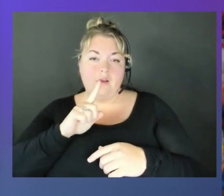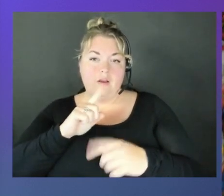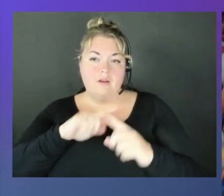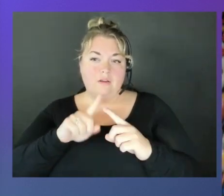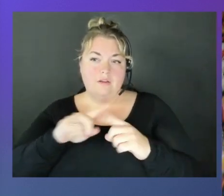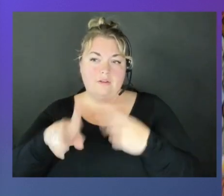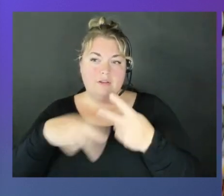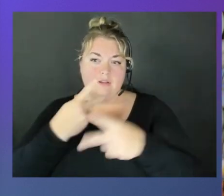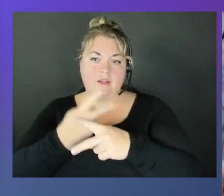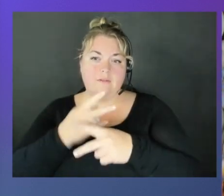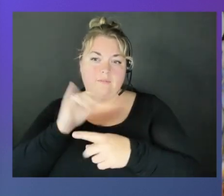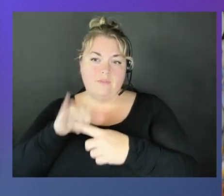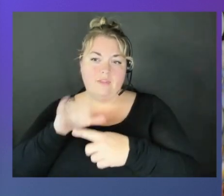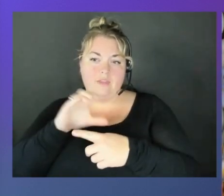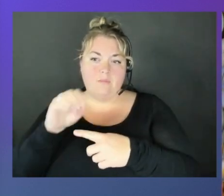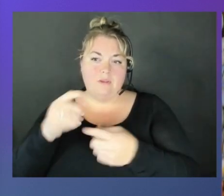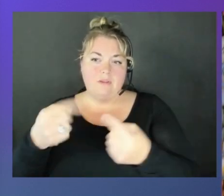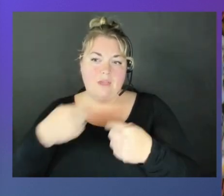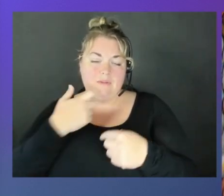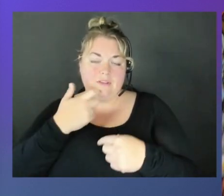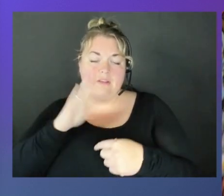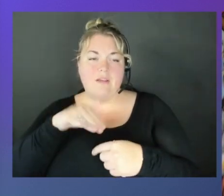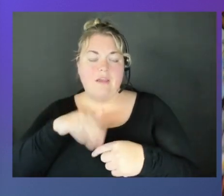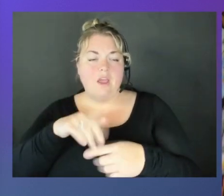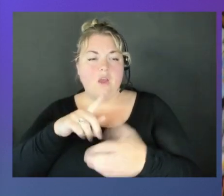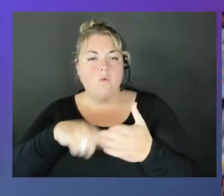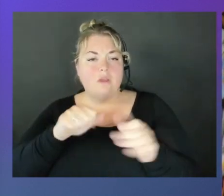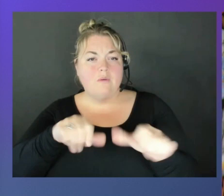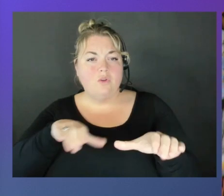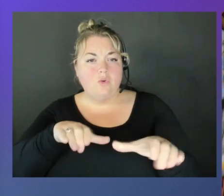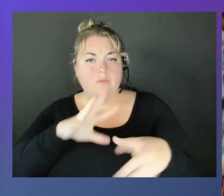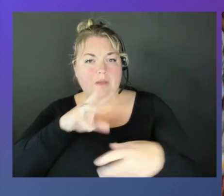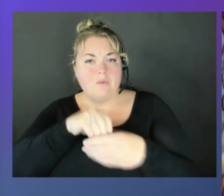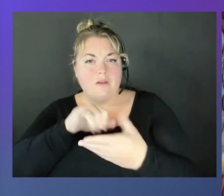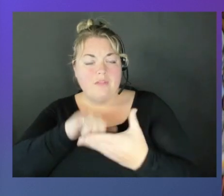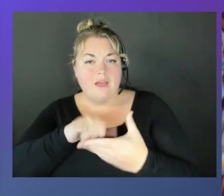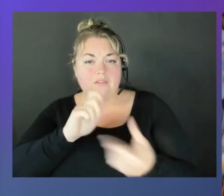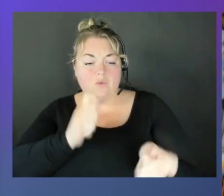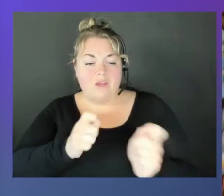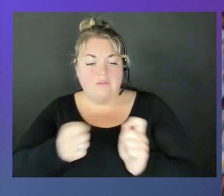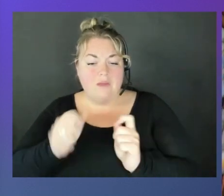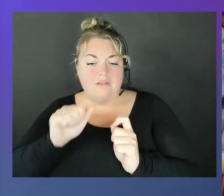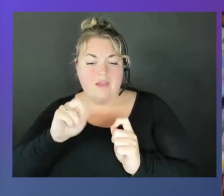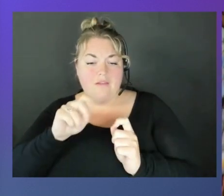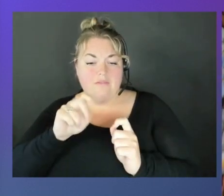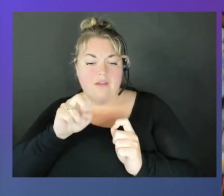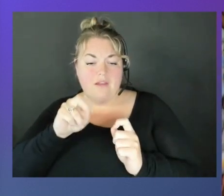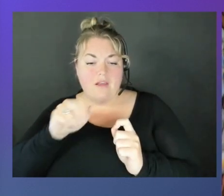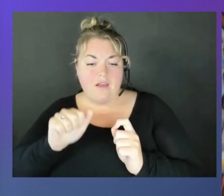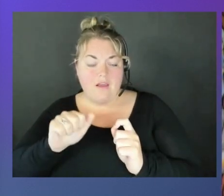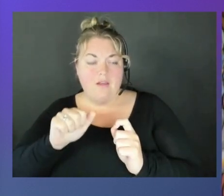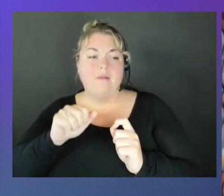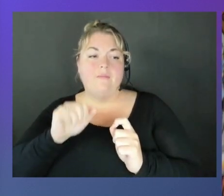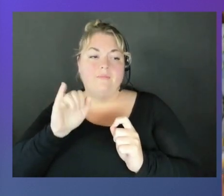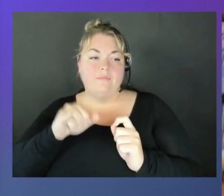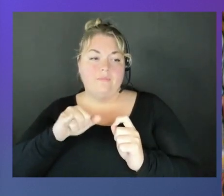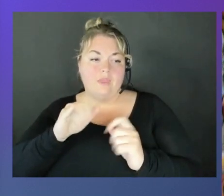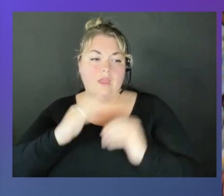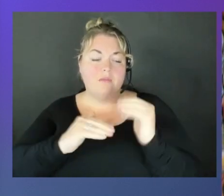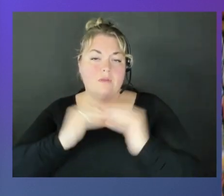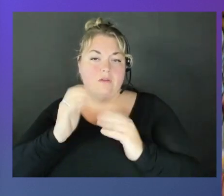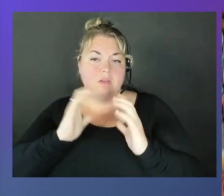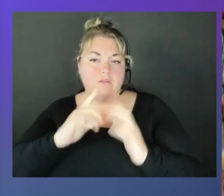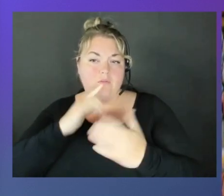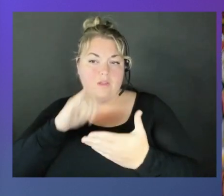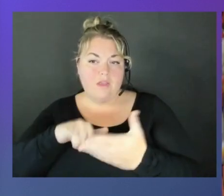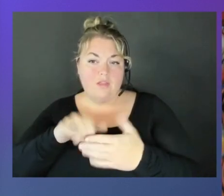antennas. This company came and said, "Hey, what can we do to be part of this and to customize the antenna?" So they built these antennas out custom for this. The one on